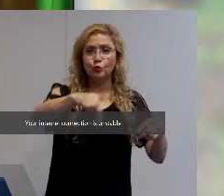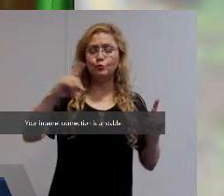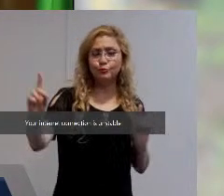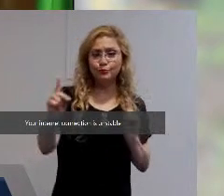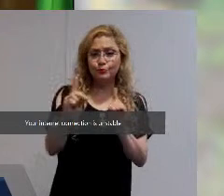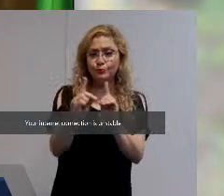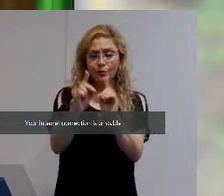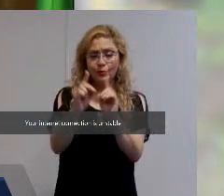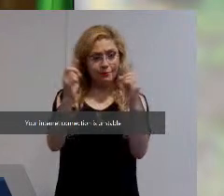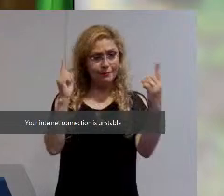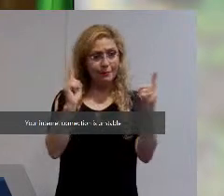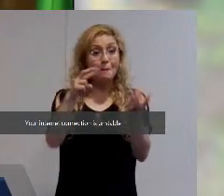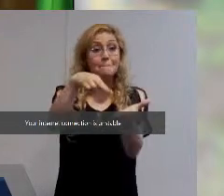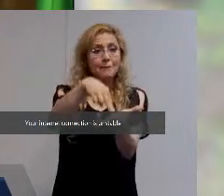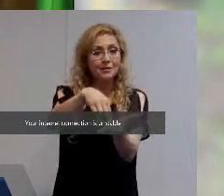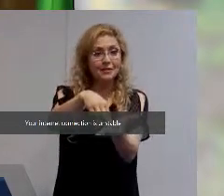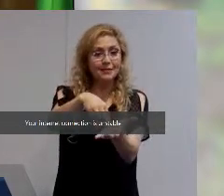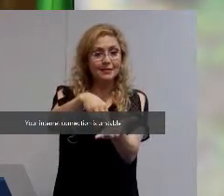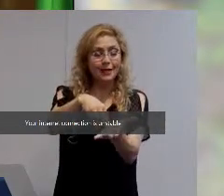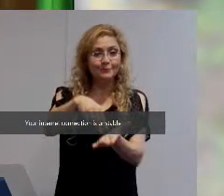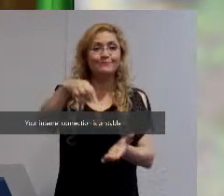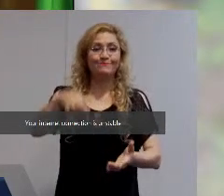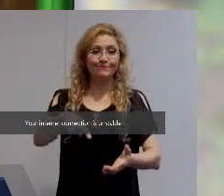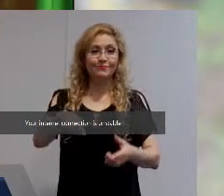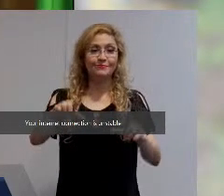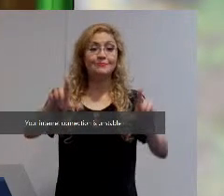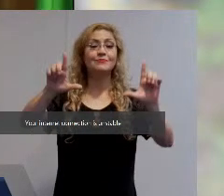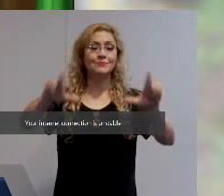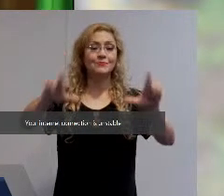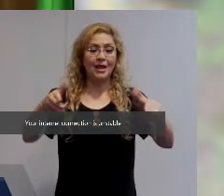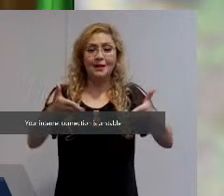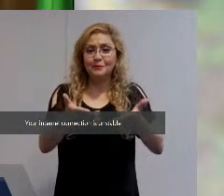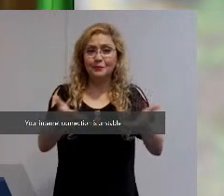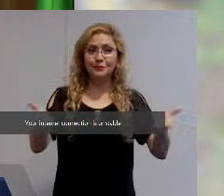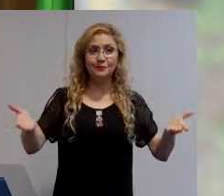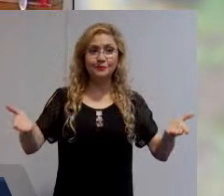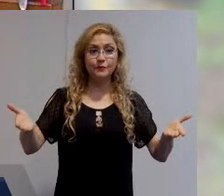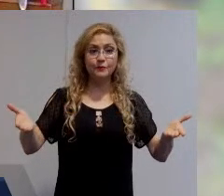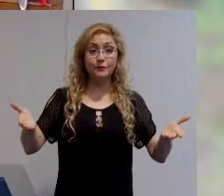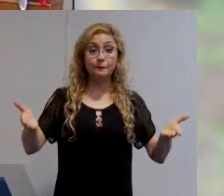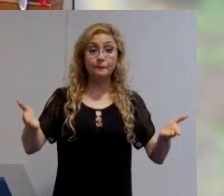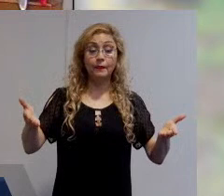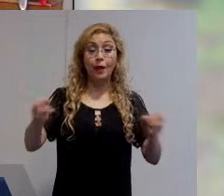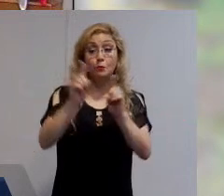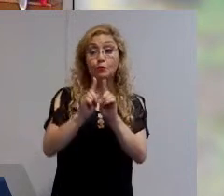here today, live in this conference hall,